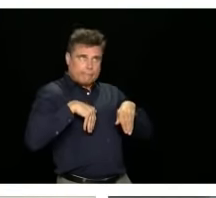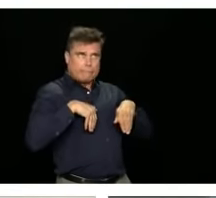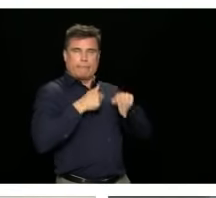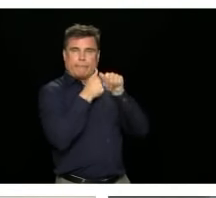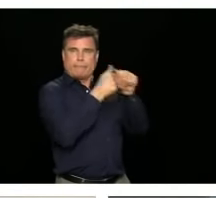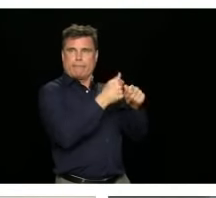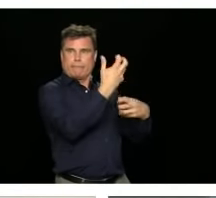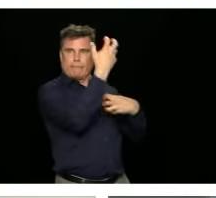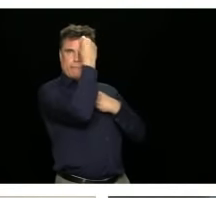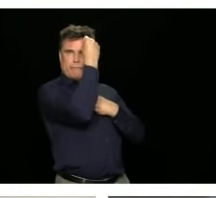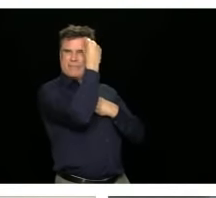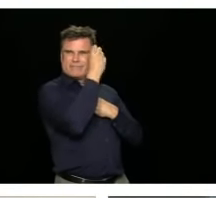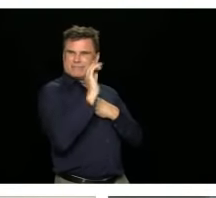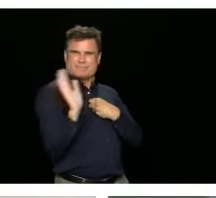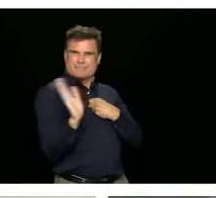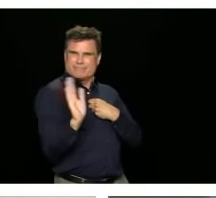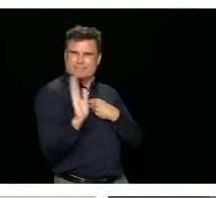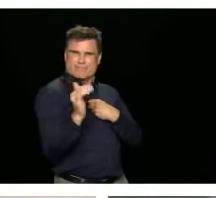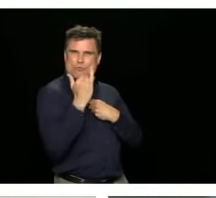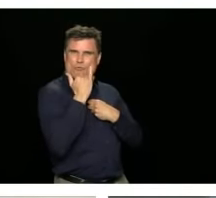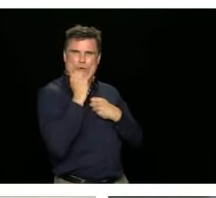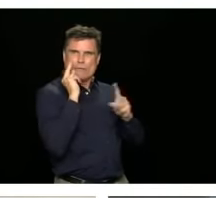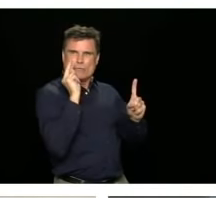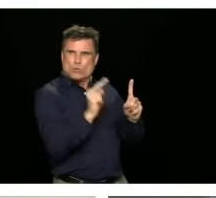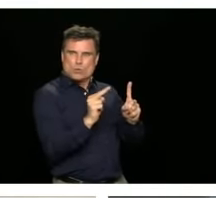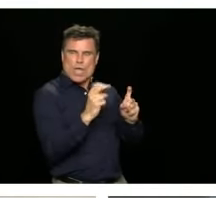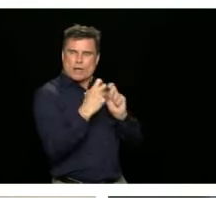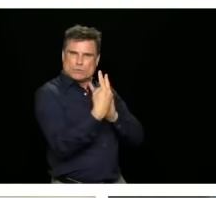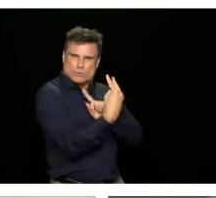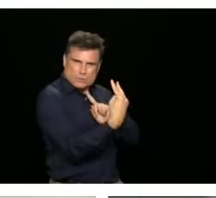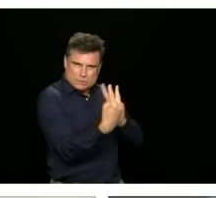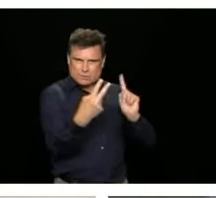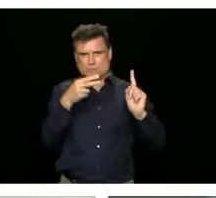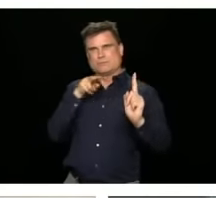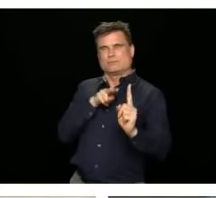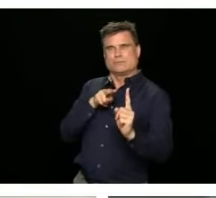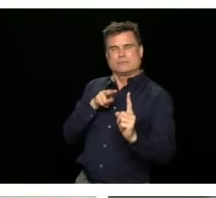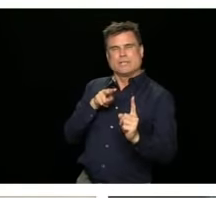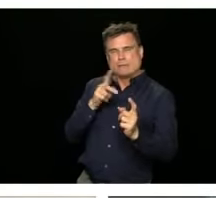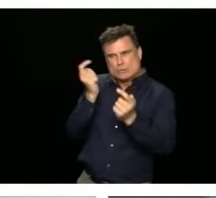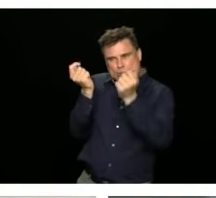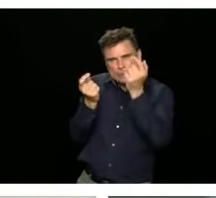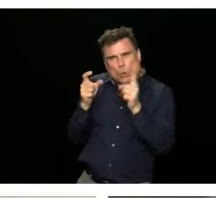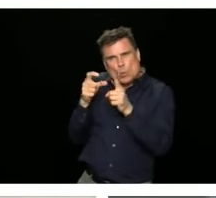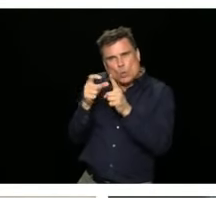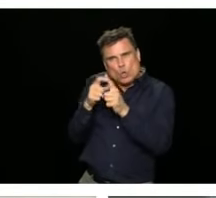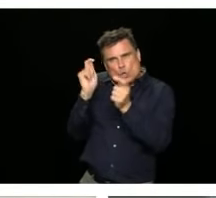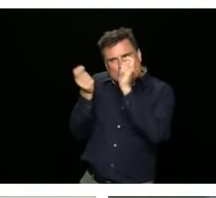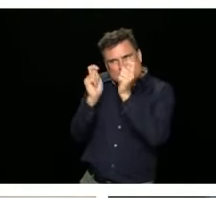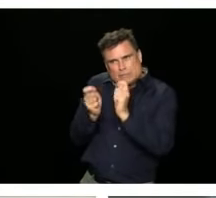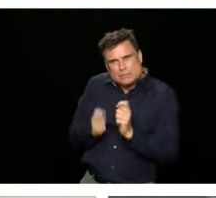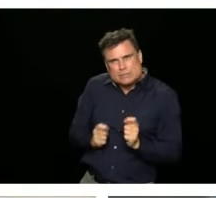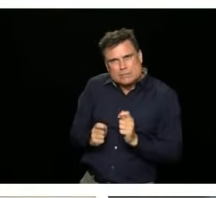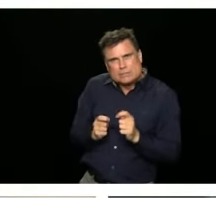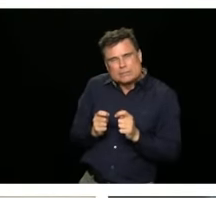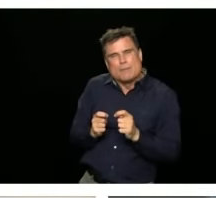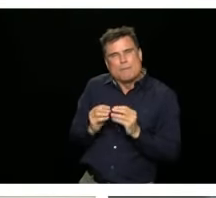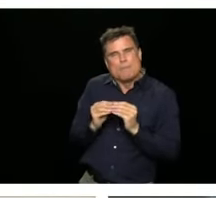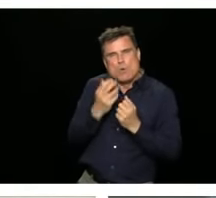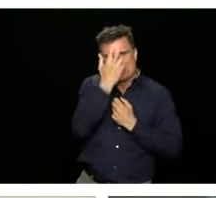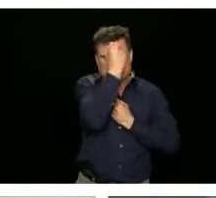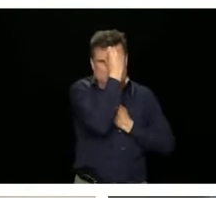indigenous literature, indigenous communities. Thank you. And definitely this conversation is for everyone.